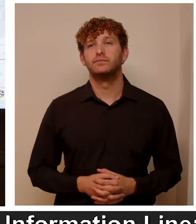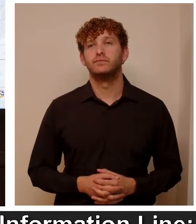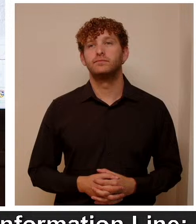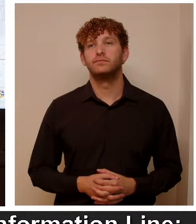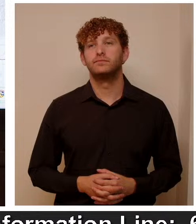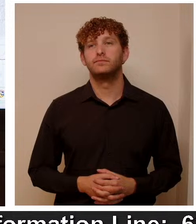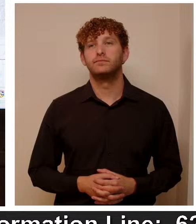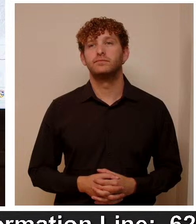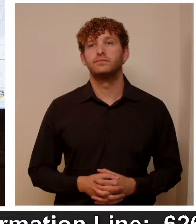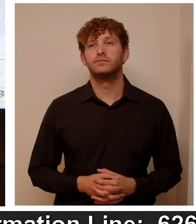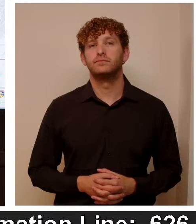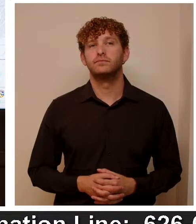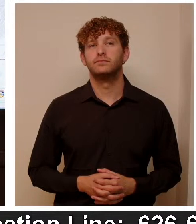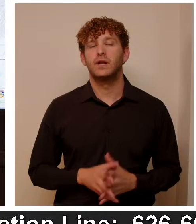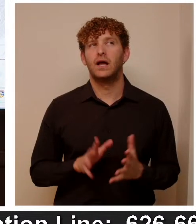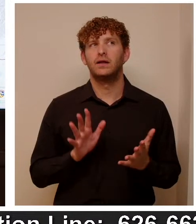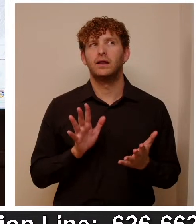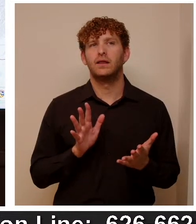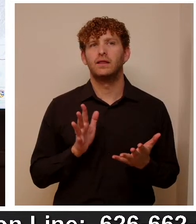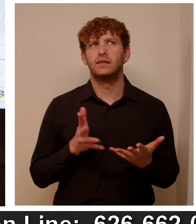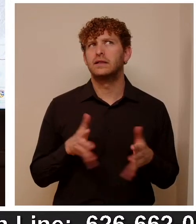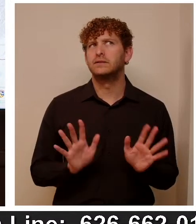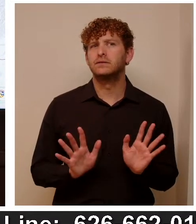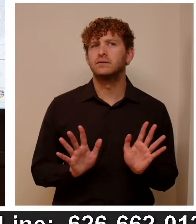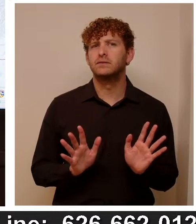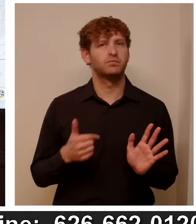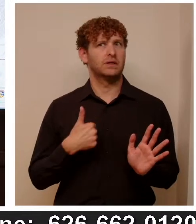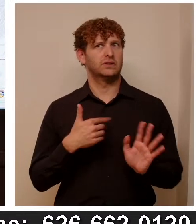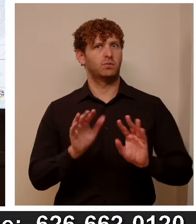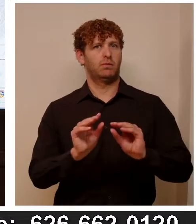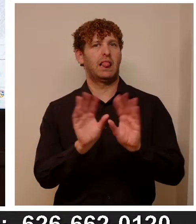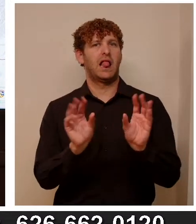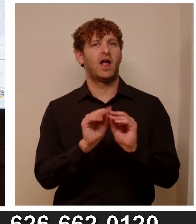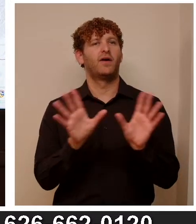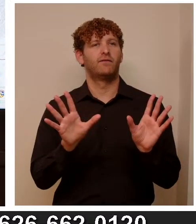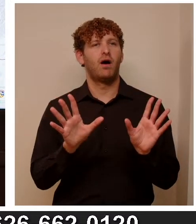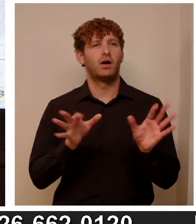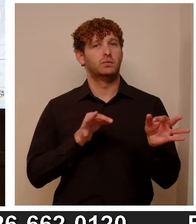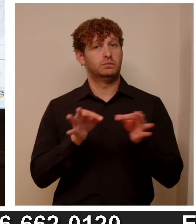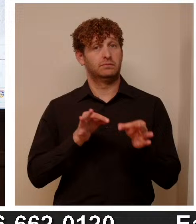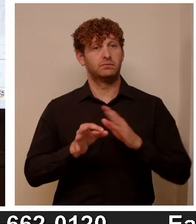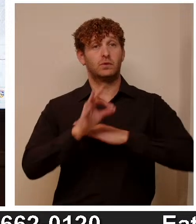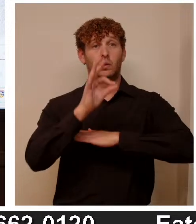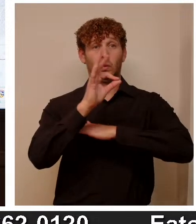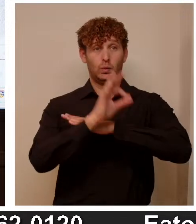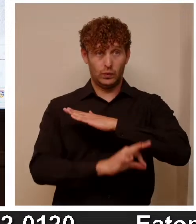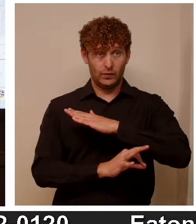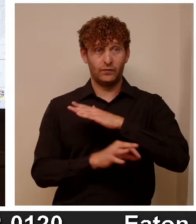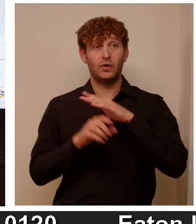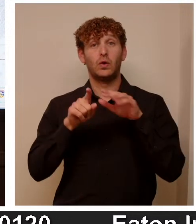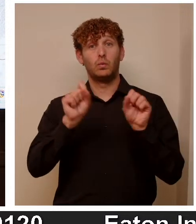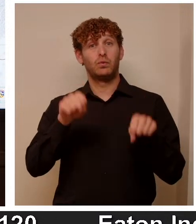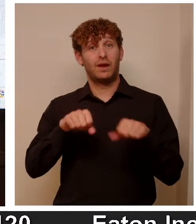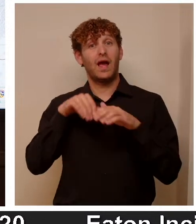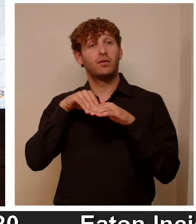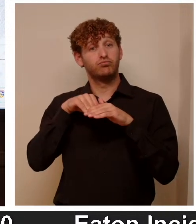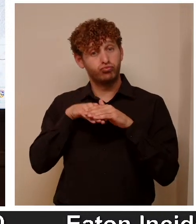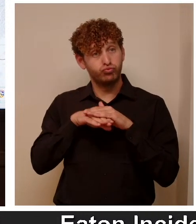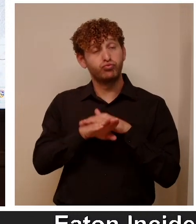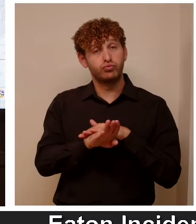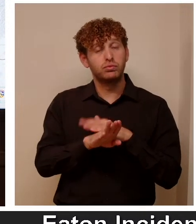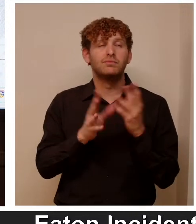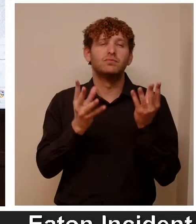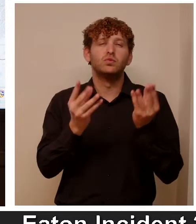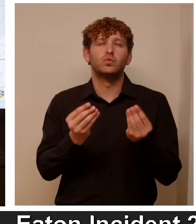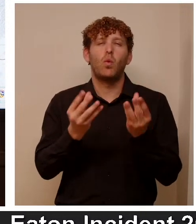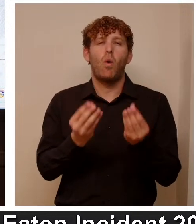And that's about it. I just want to make sure I clarified that curfew, even though we are letting people in for a soft closure, it still remains an